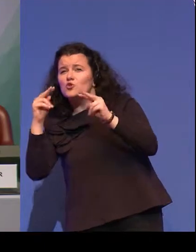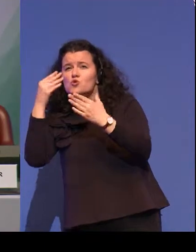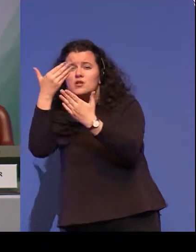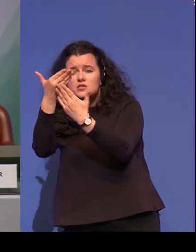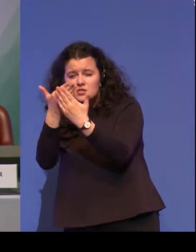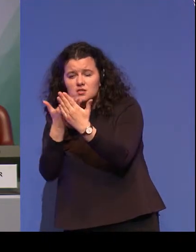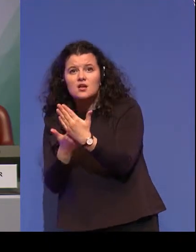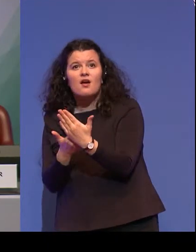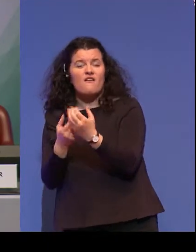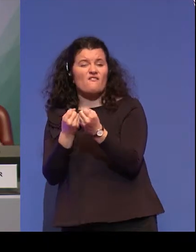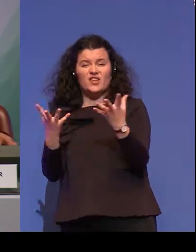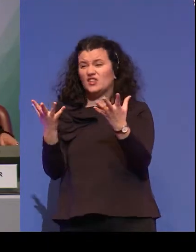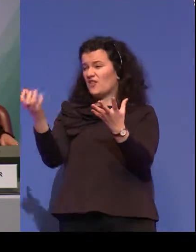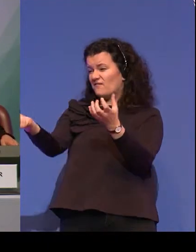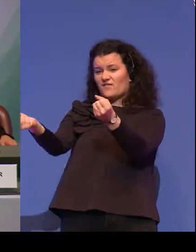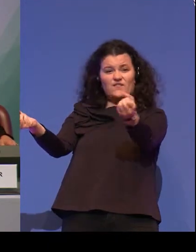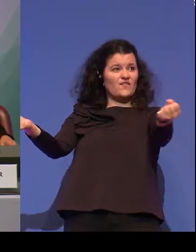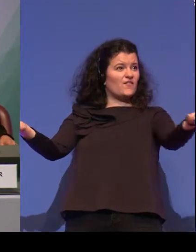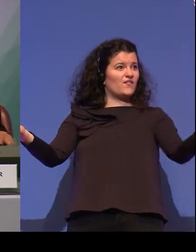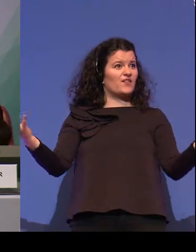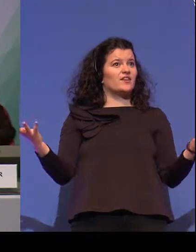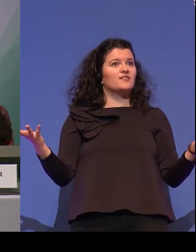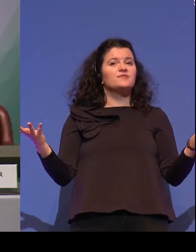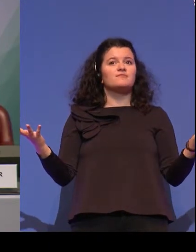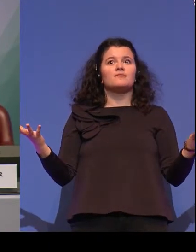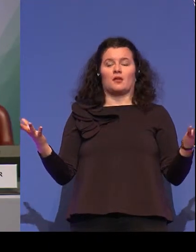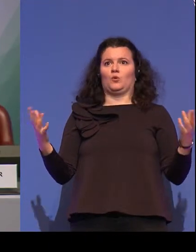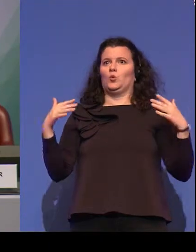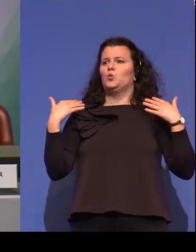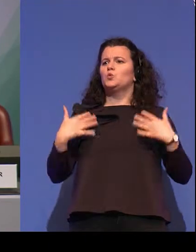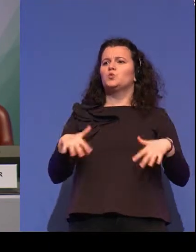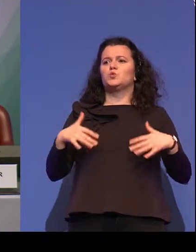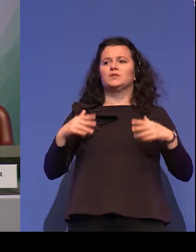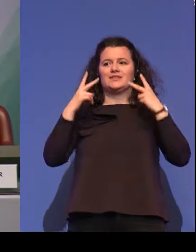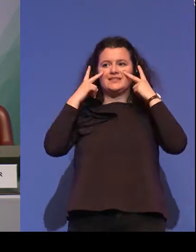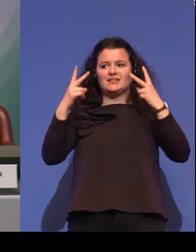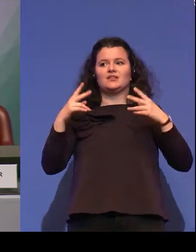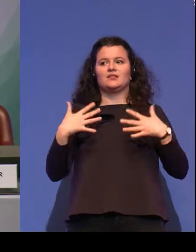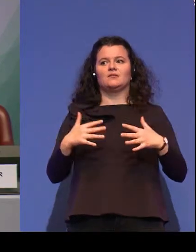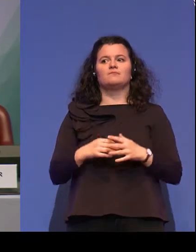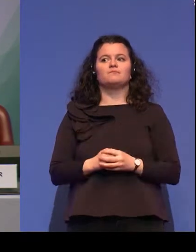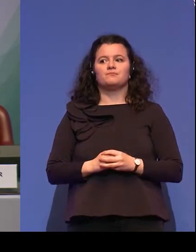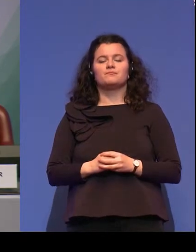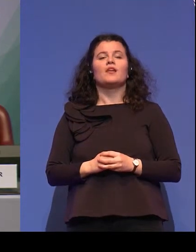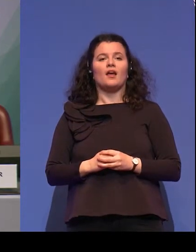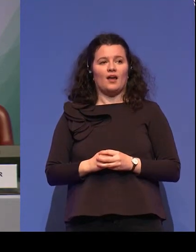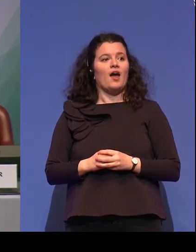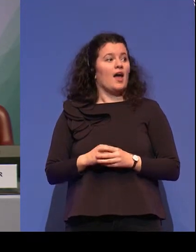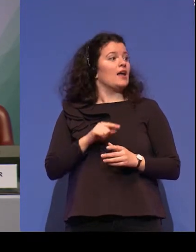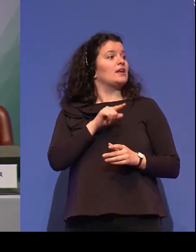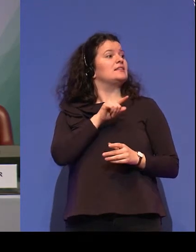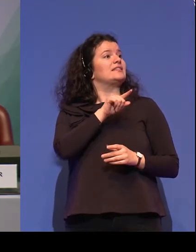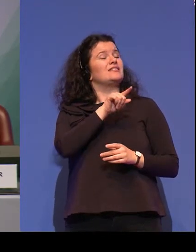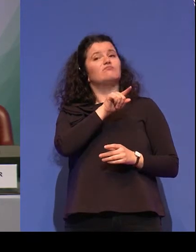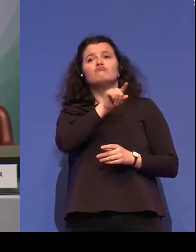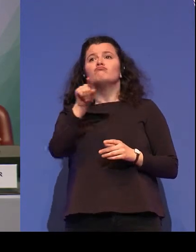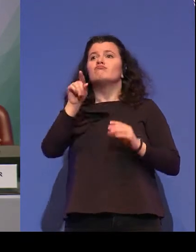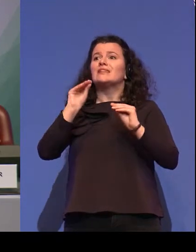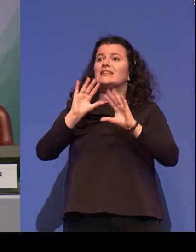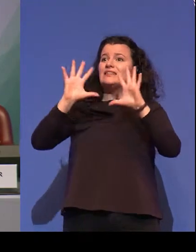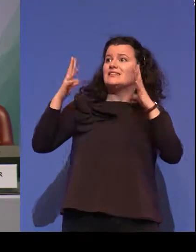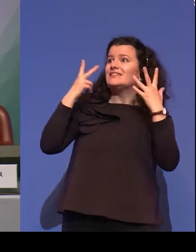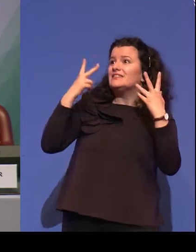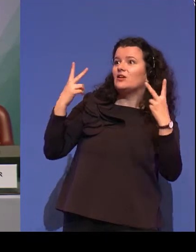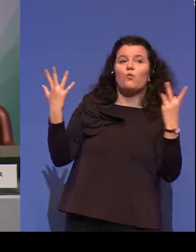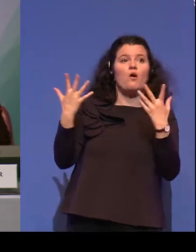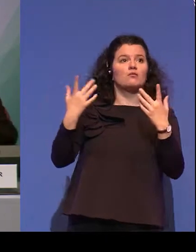gathered in the run-up for this conference. It's impressive, and it's also encouraging. And it's clearly also a mandate